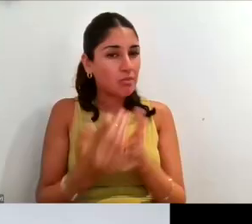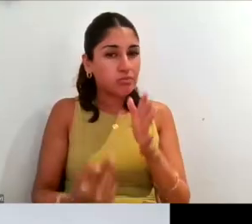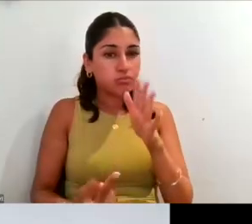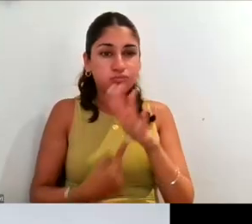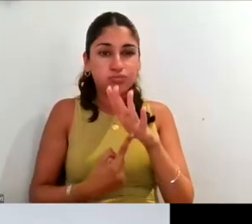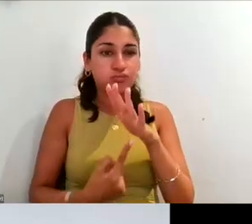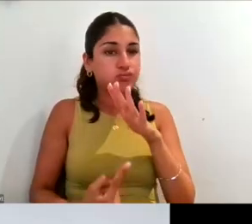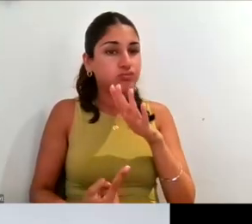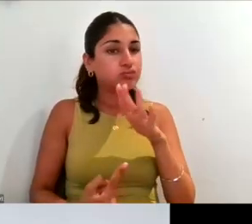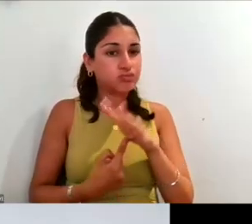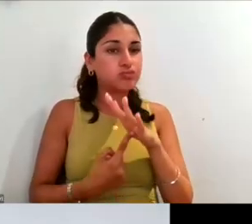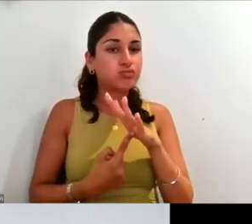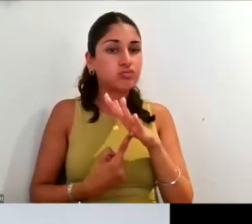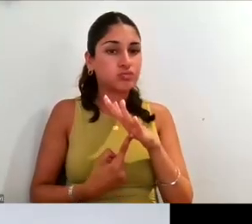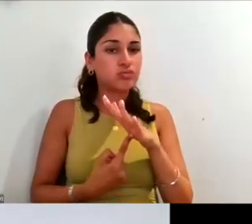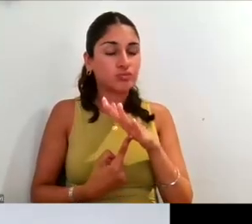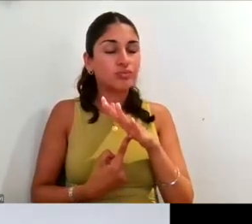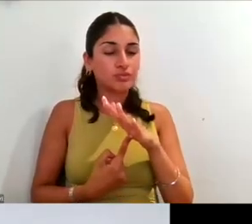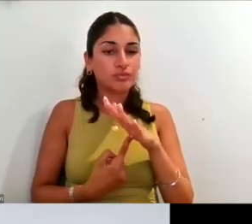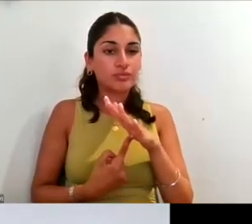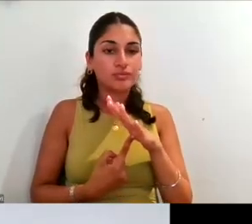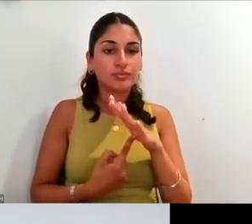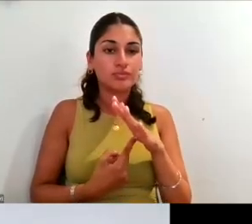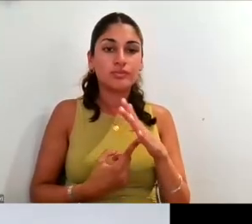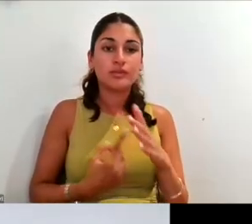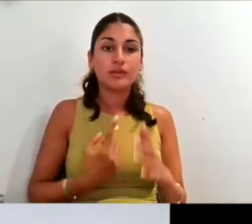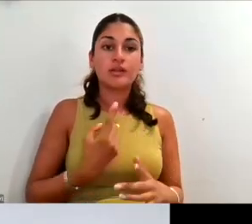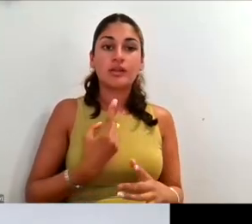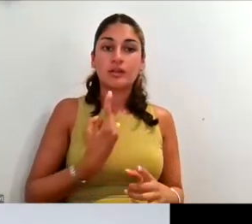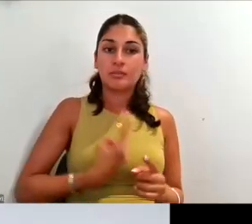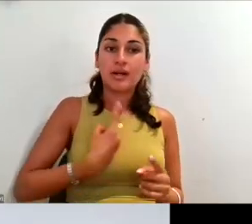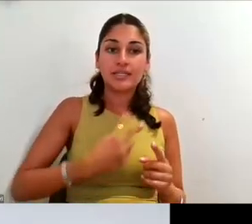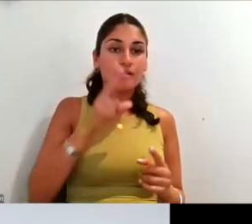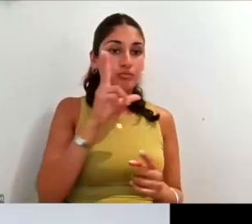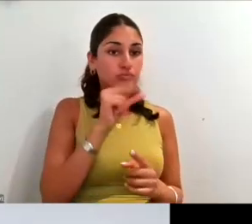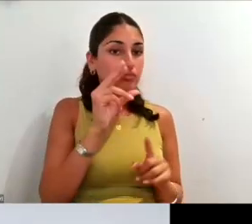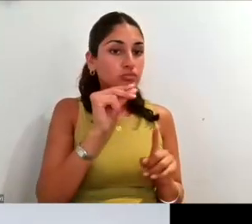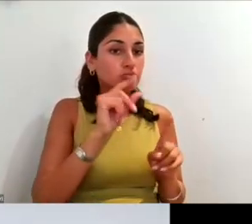And I think I speak a couple of different languages, and